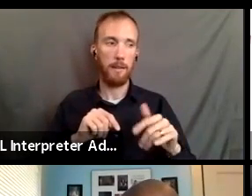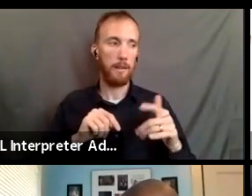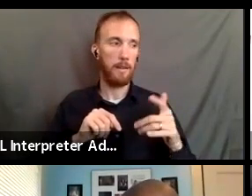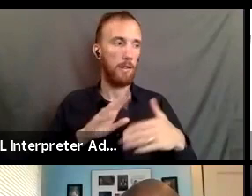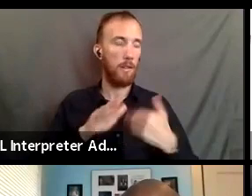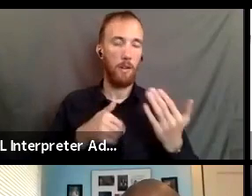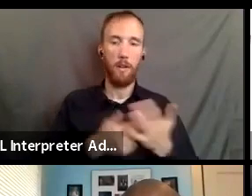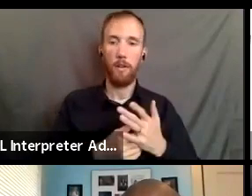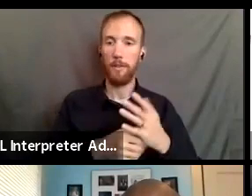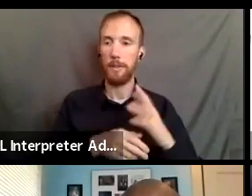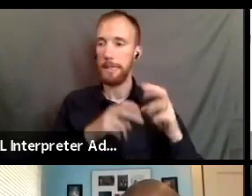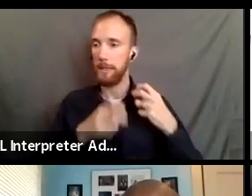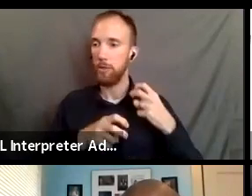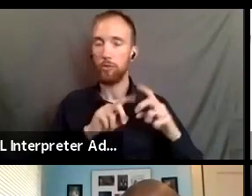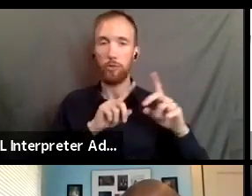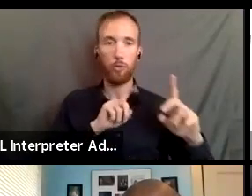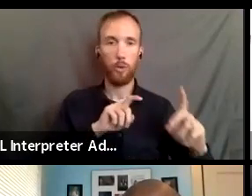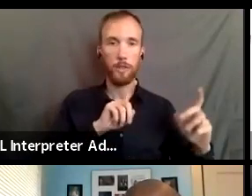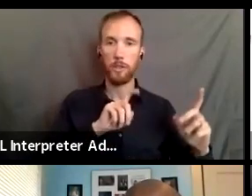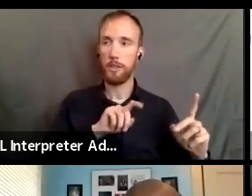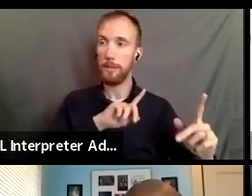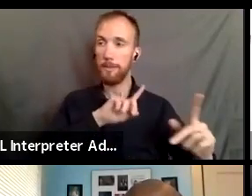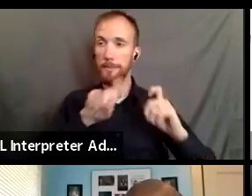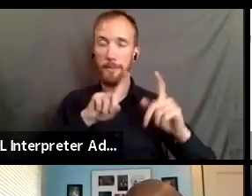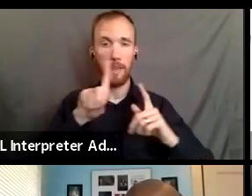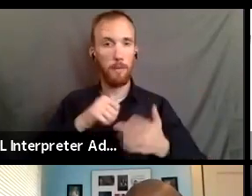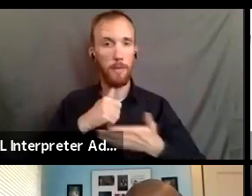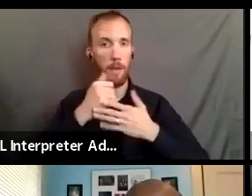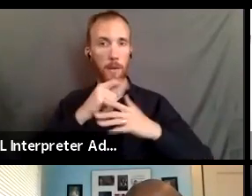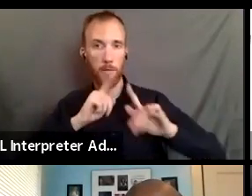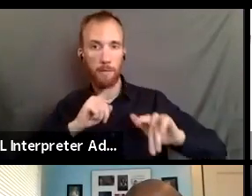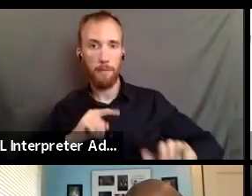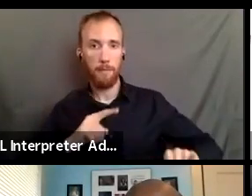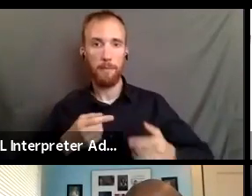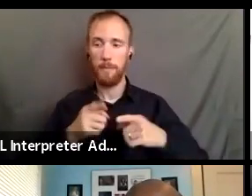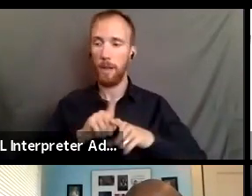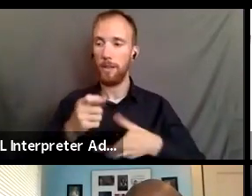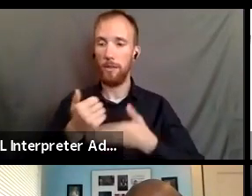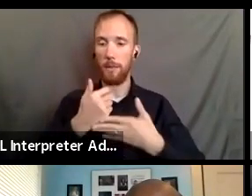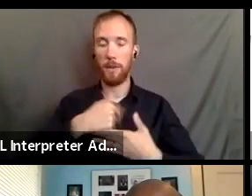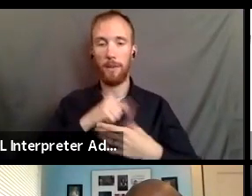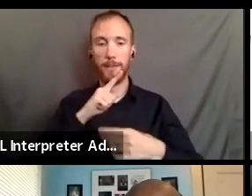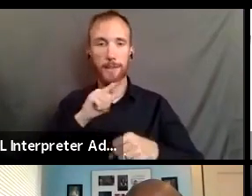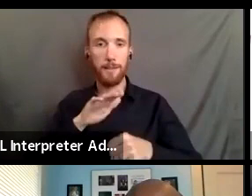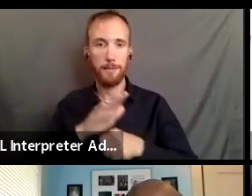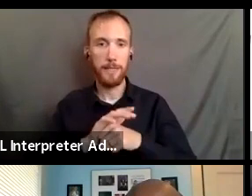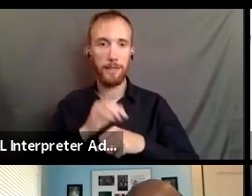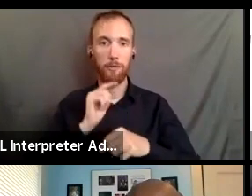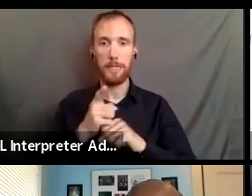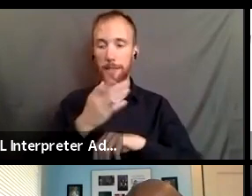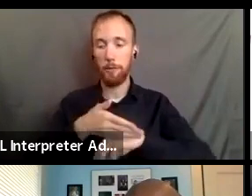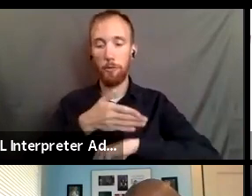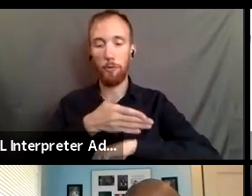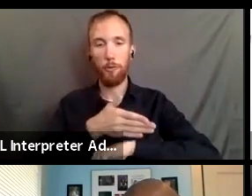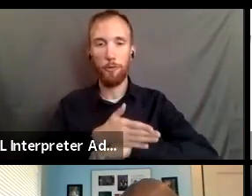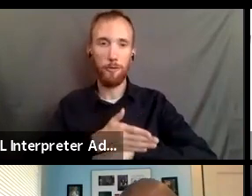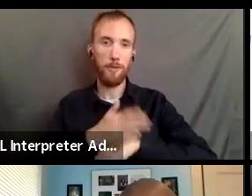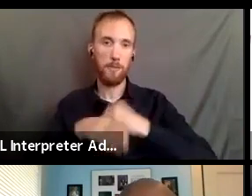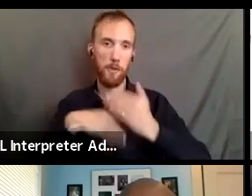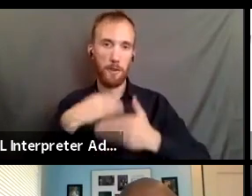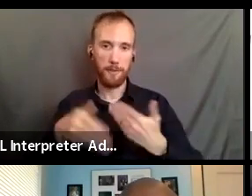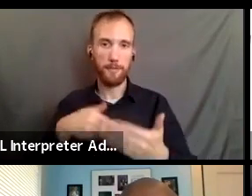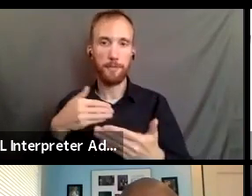their commitment to to help us to continue to to improve the process that